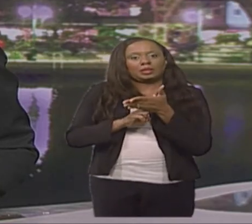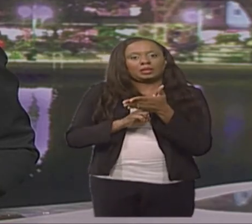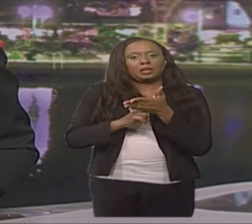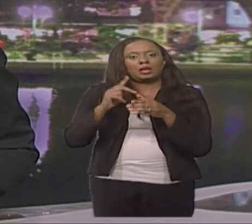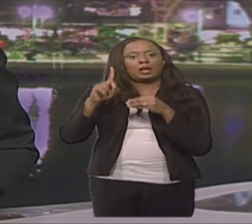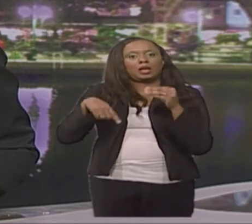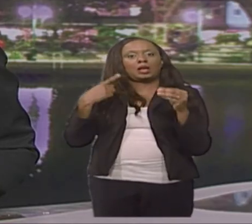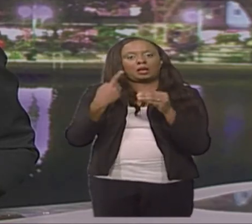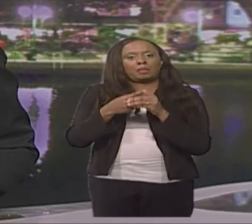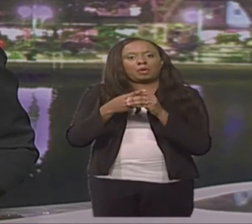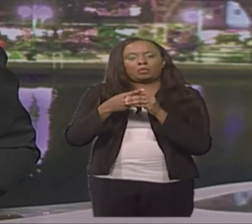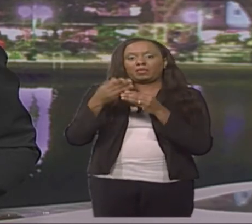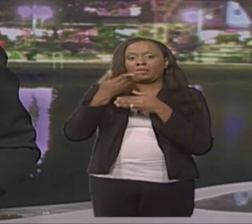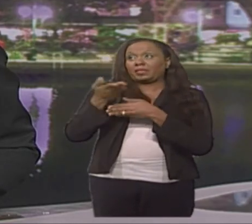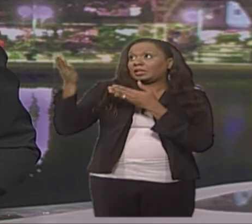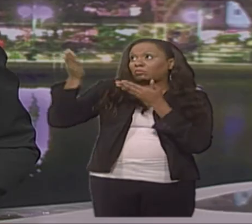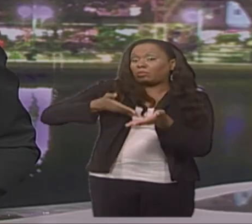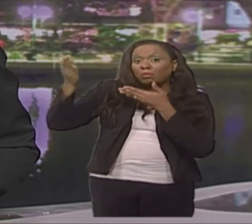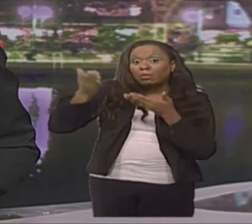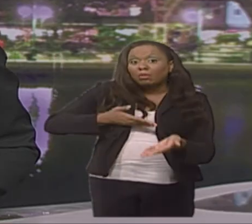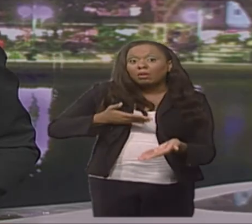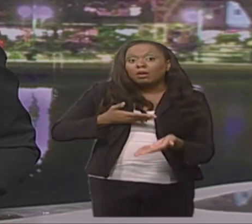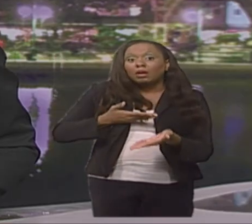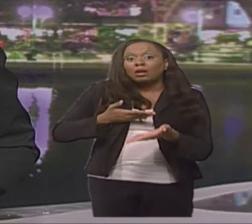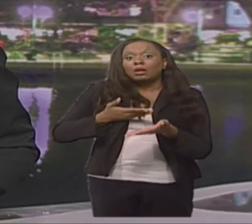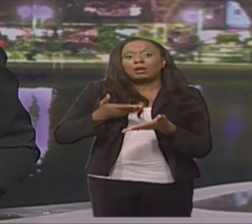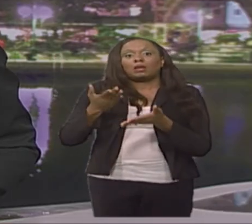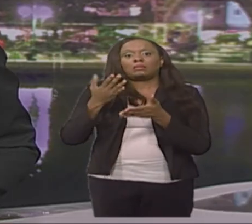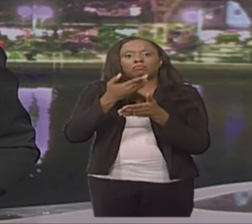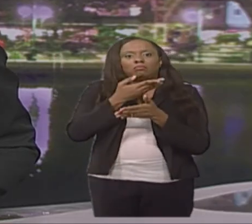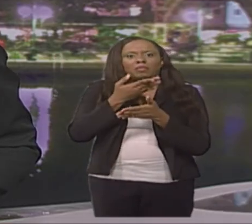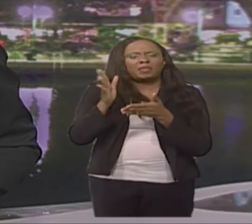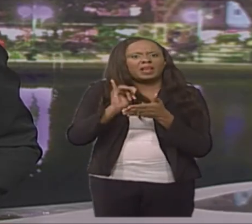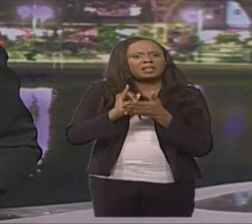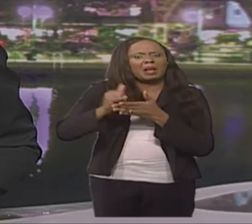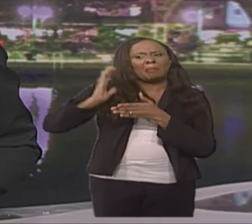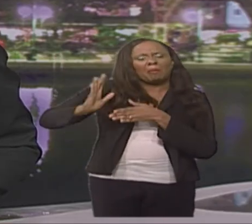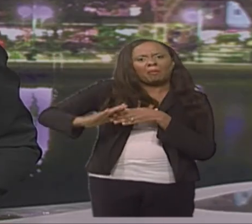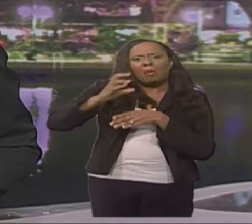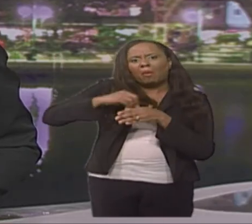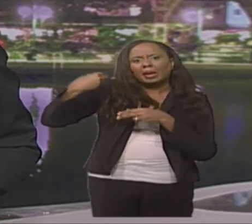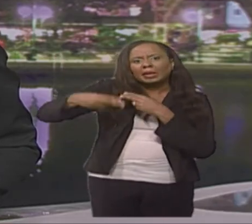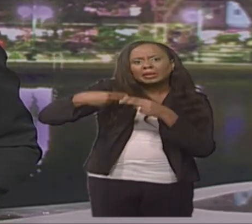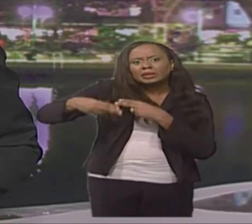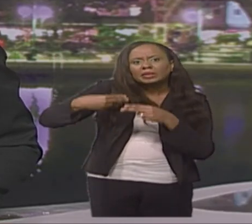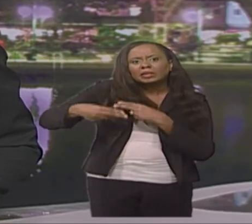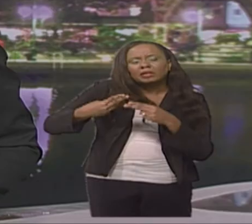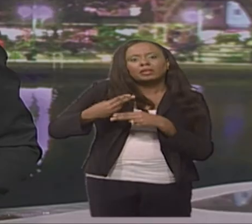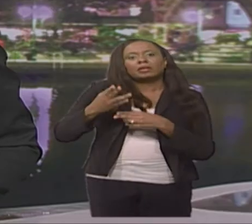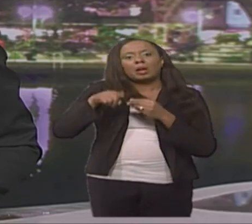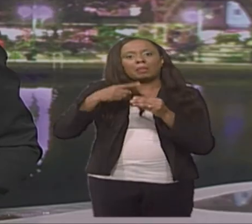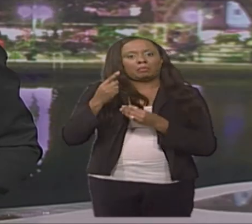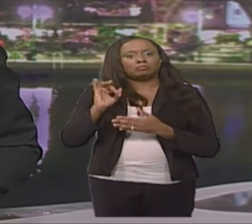the imposition of import restrictions on categories of archaeological material of Belize. We hear more in this report from Channel 5 Belize.